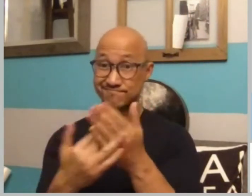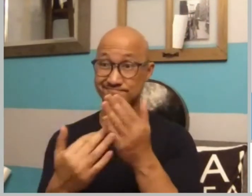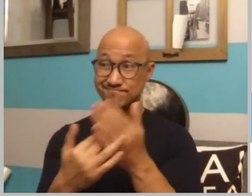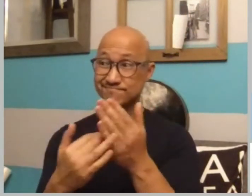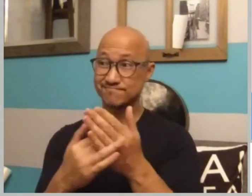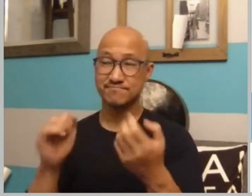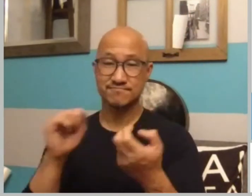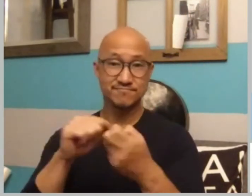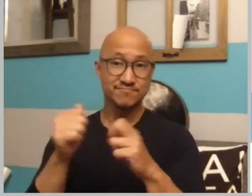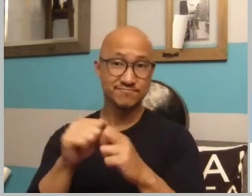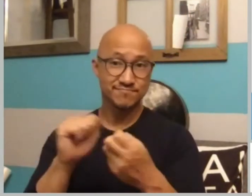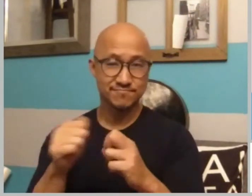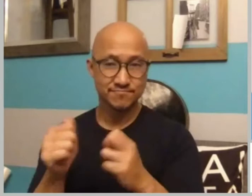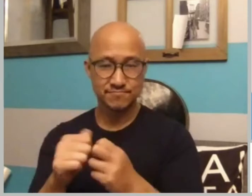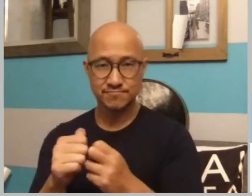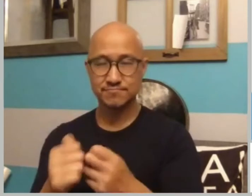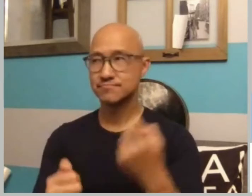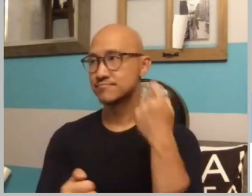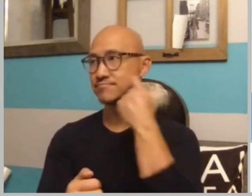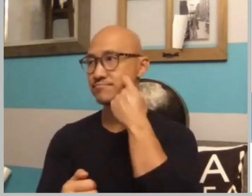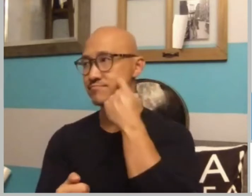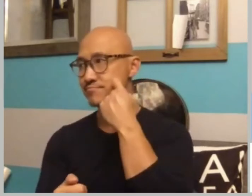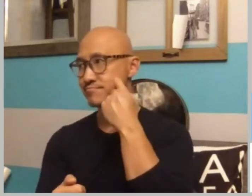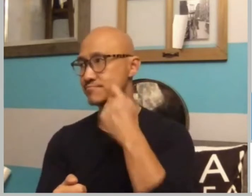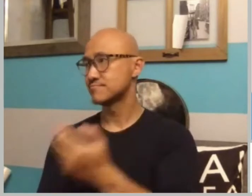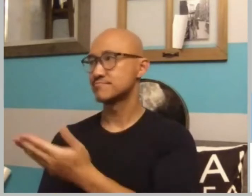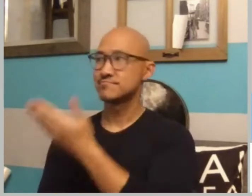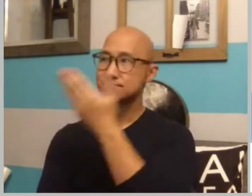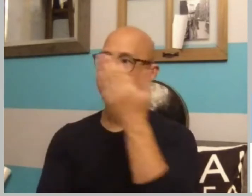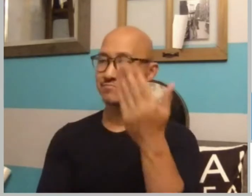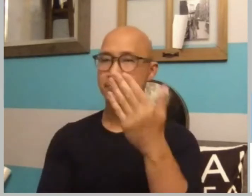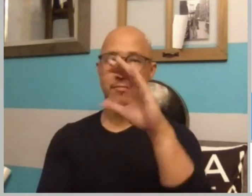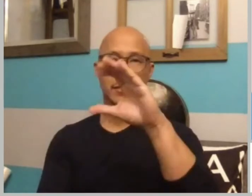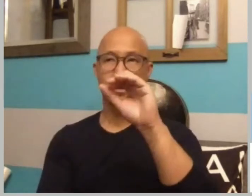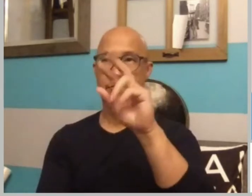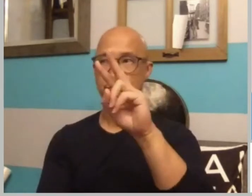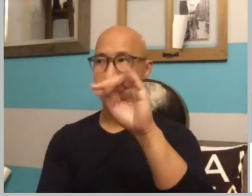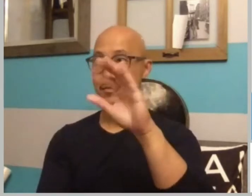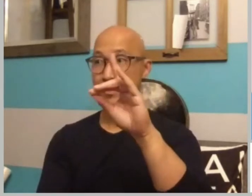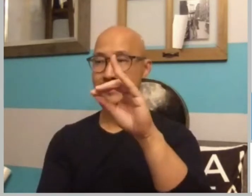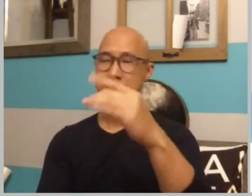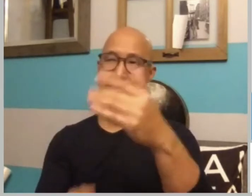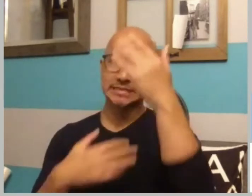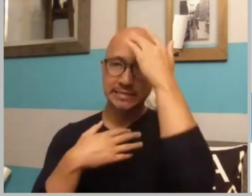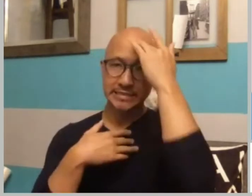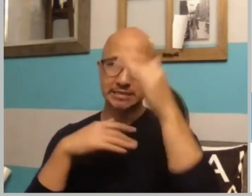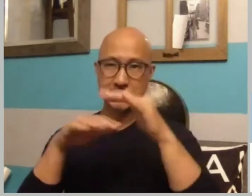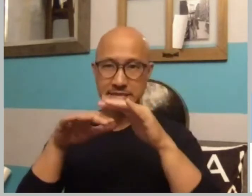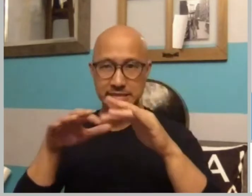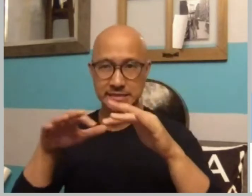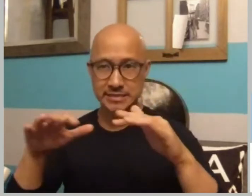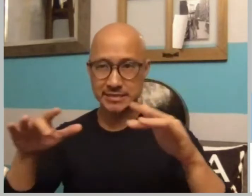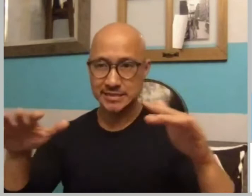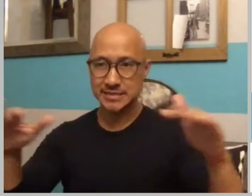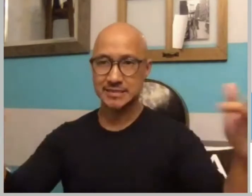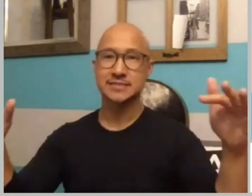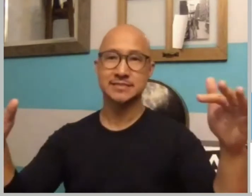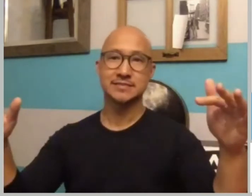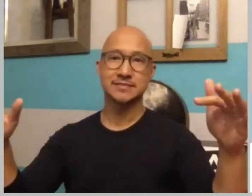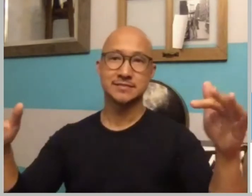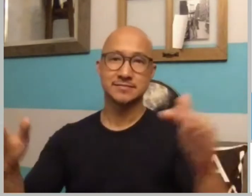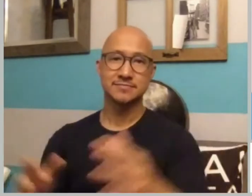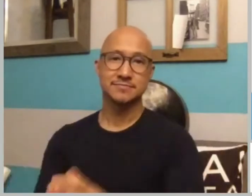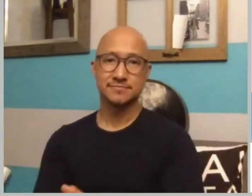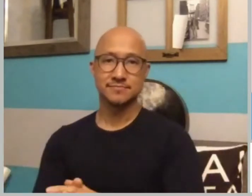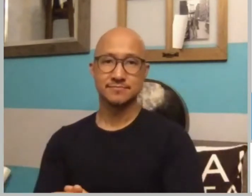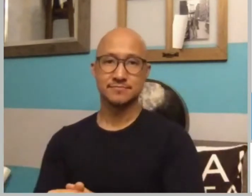years, with COVID, with sickness, being apart as a church family. But you know what? It's important that